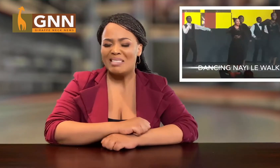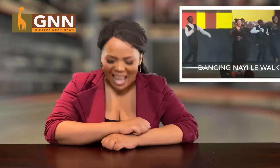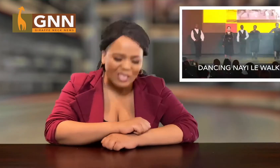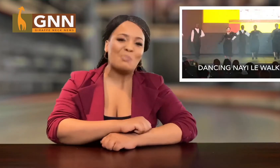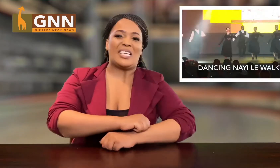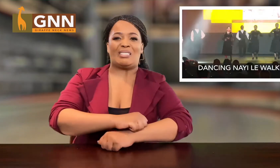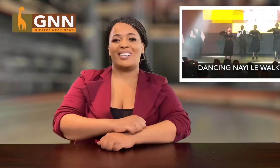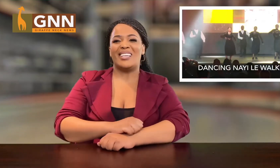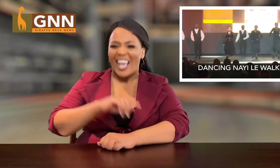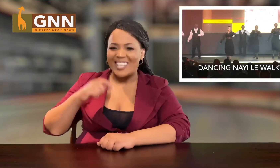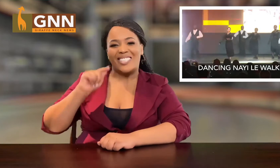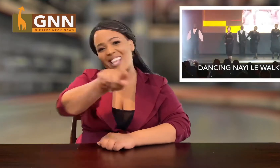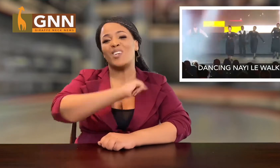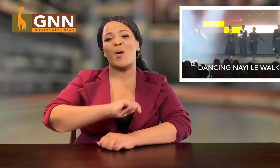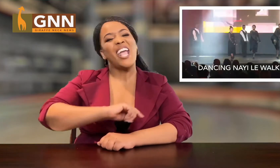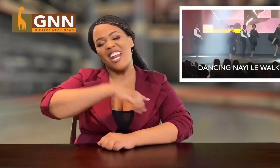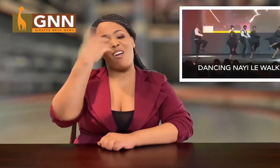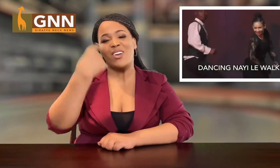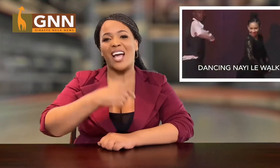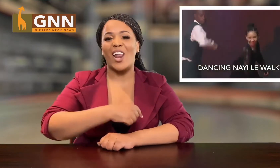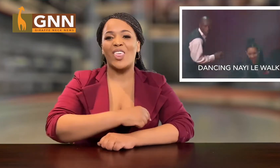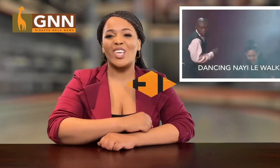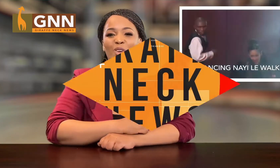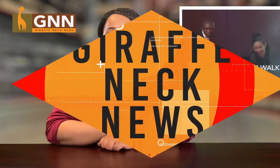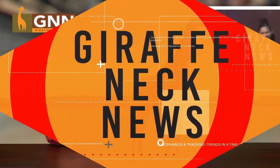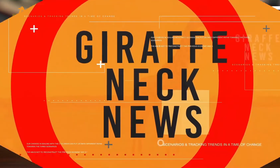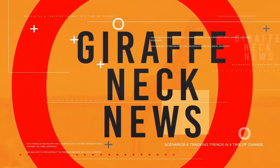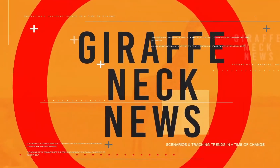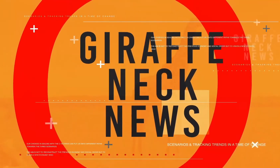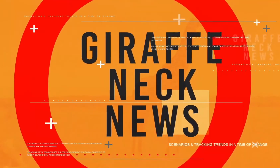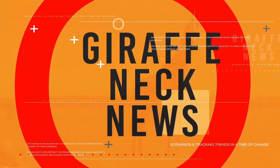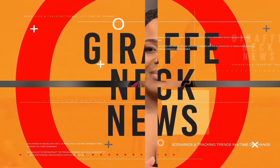constitution. Yes, please. Yes, I'll take that one in every color. Thank you.